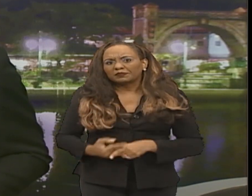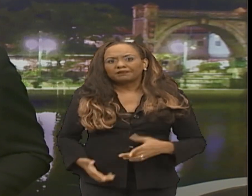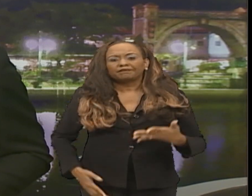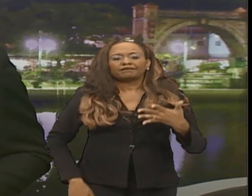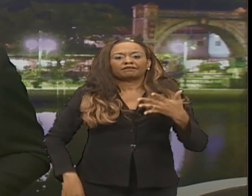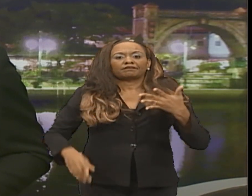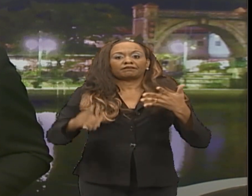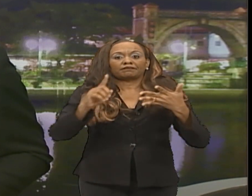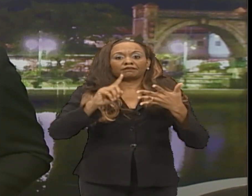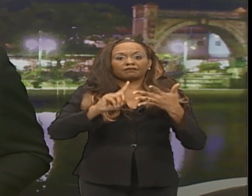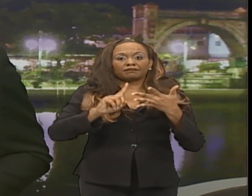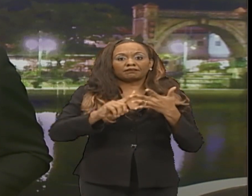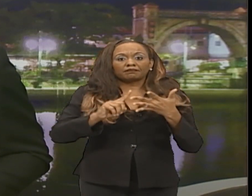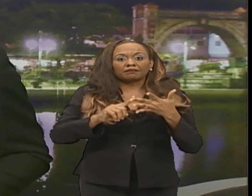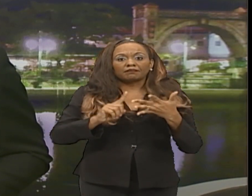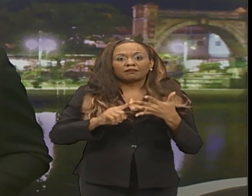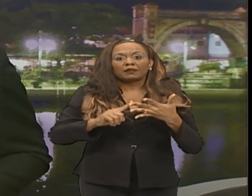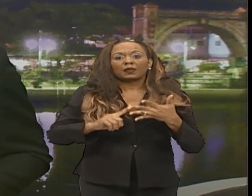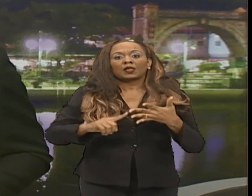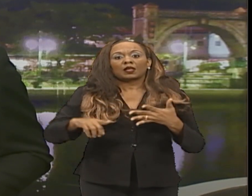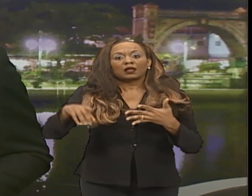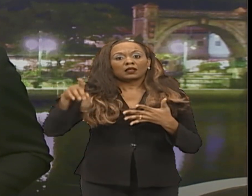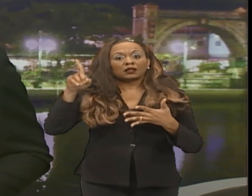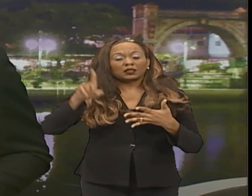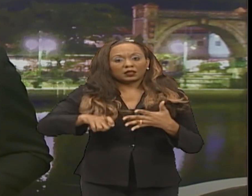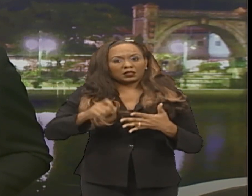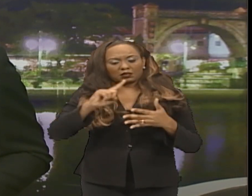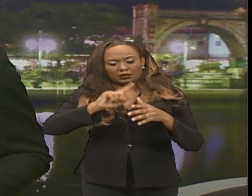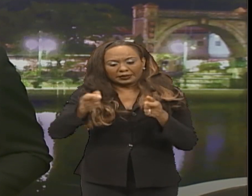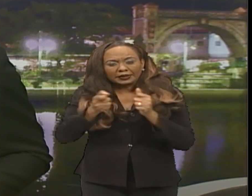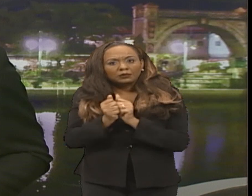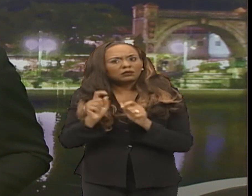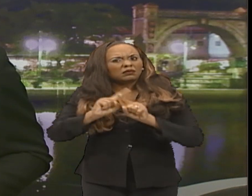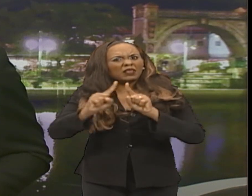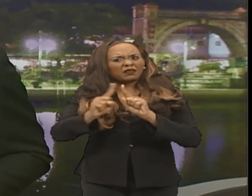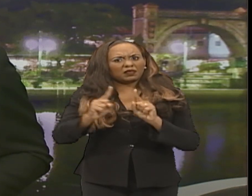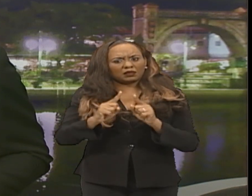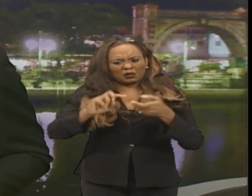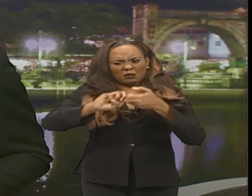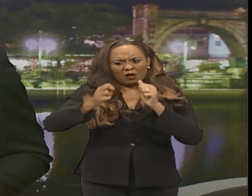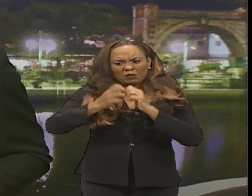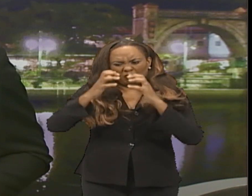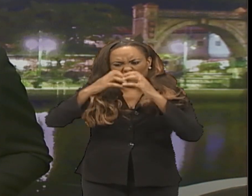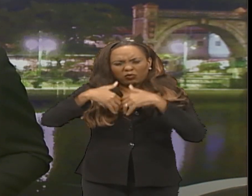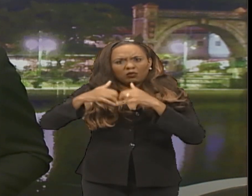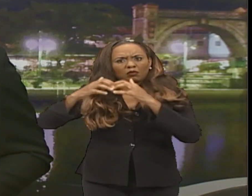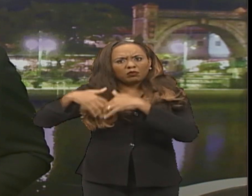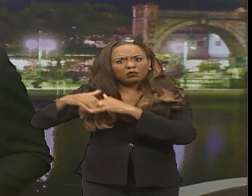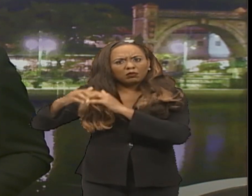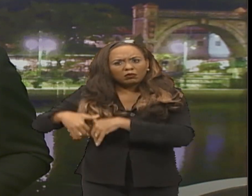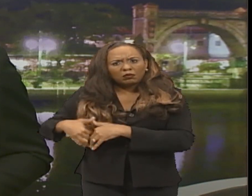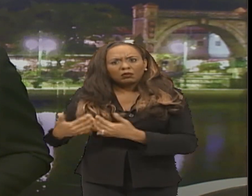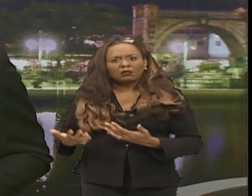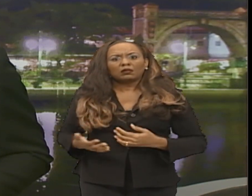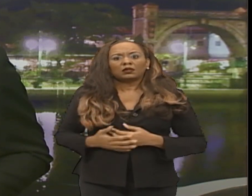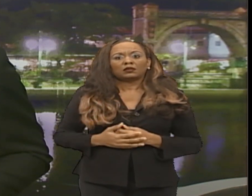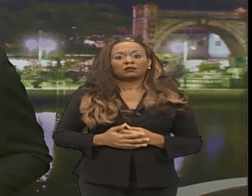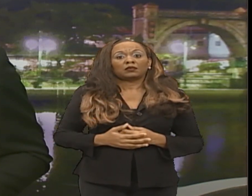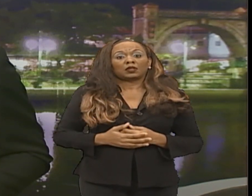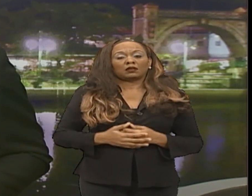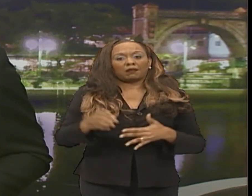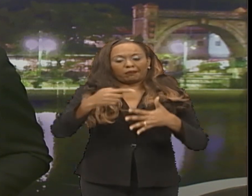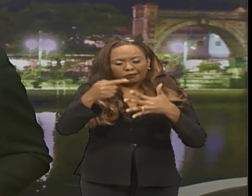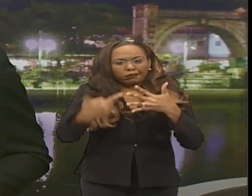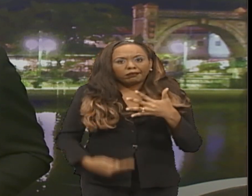$127,000 for the first 9 months of this year, and a need to address the inefficiencies which exist within the